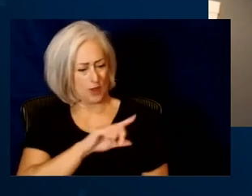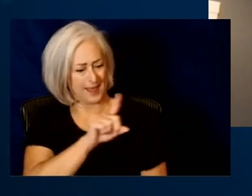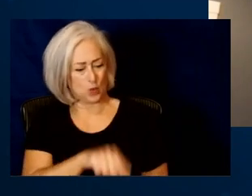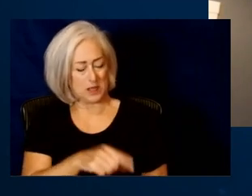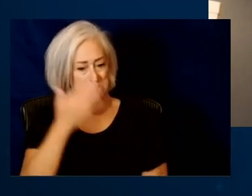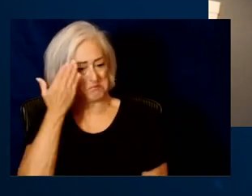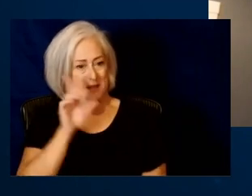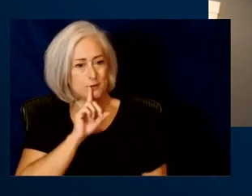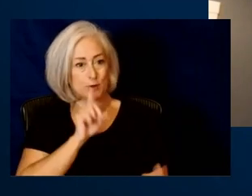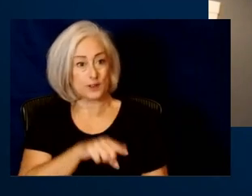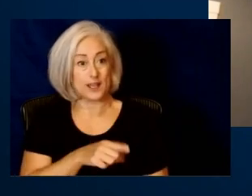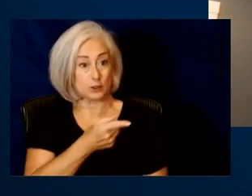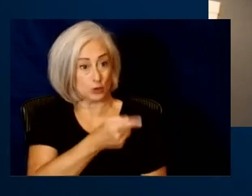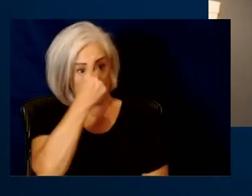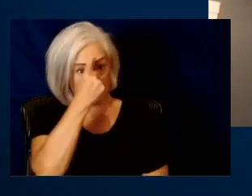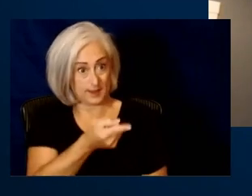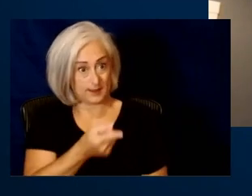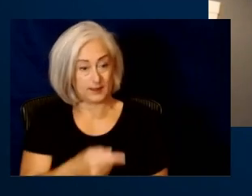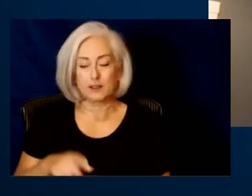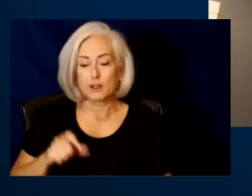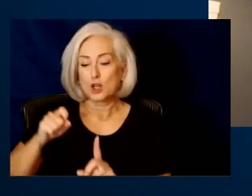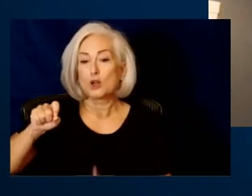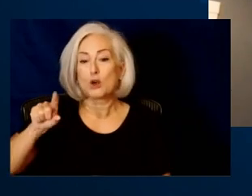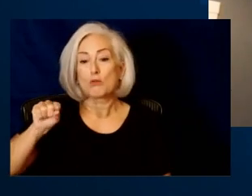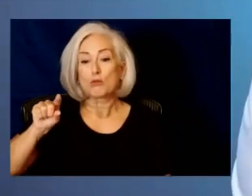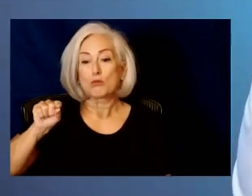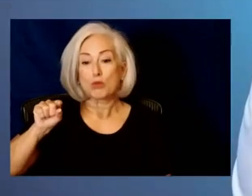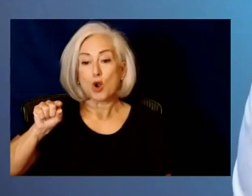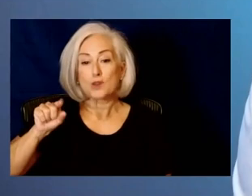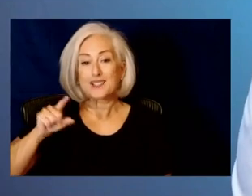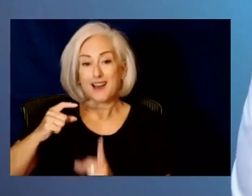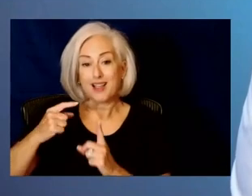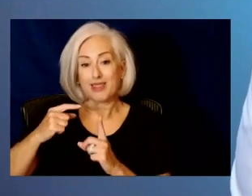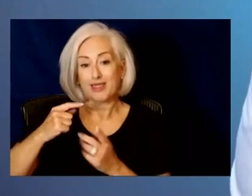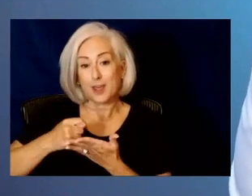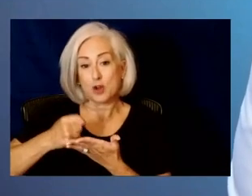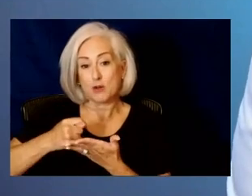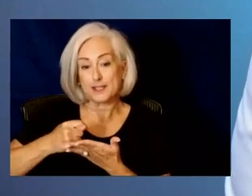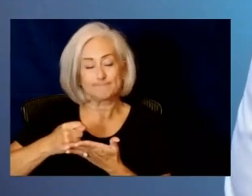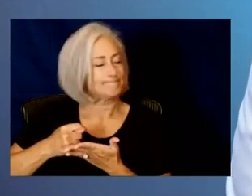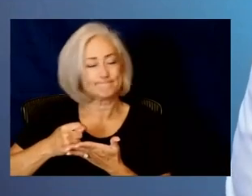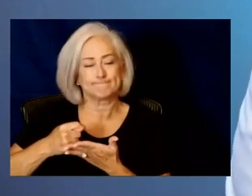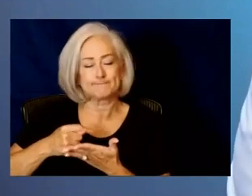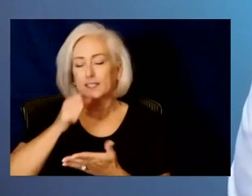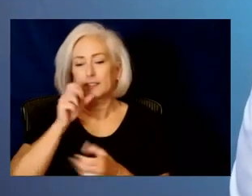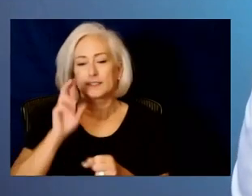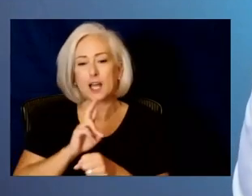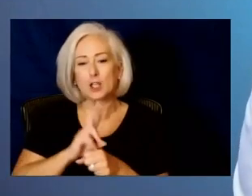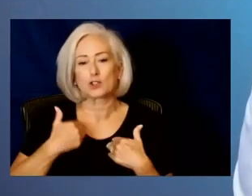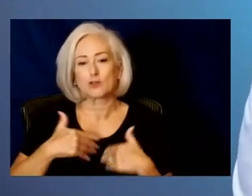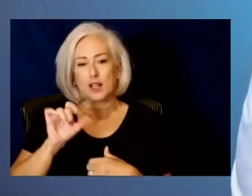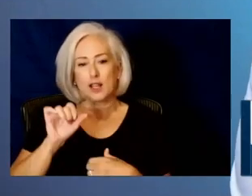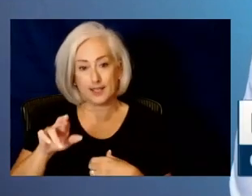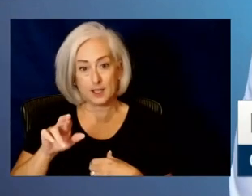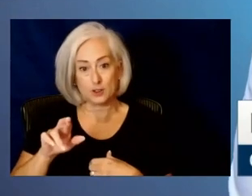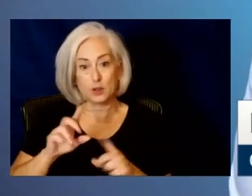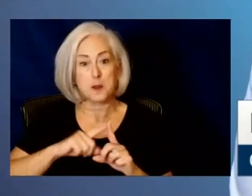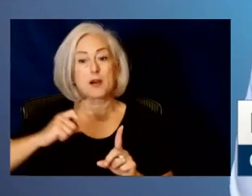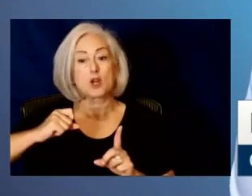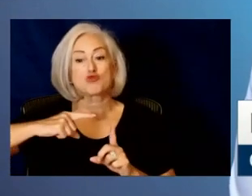no, currently proton therapy is not utilized for the treatment of lung cancer, but radiation therapy certainly is, and is